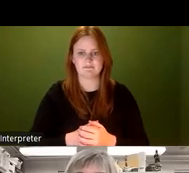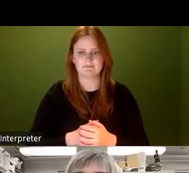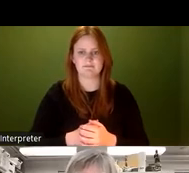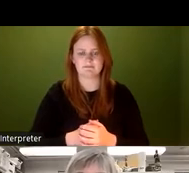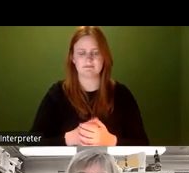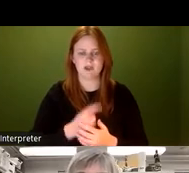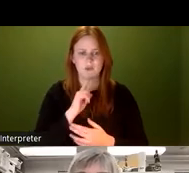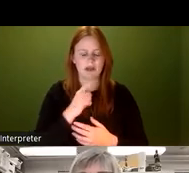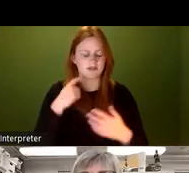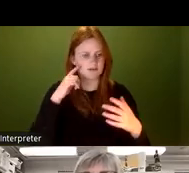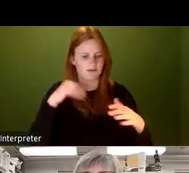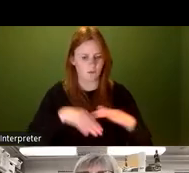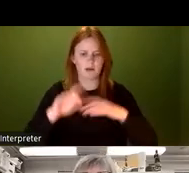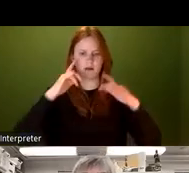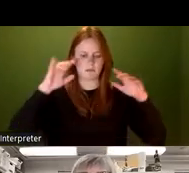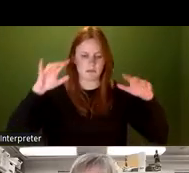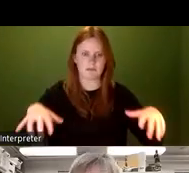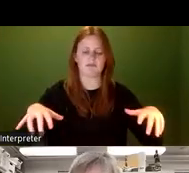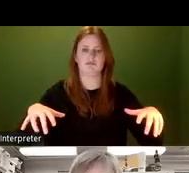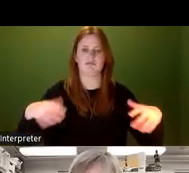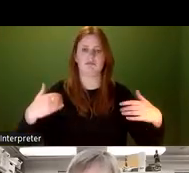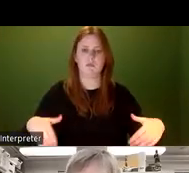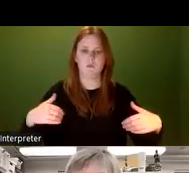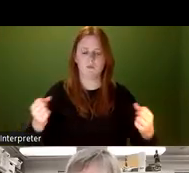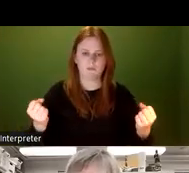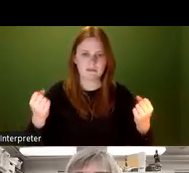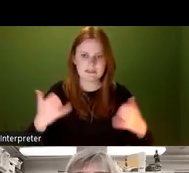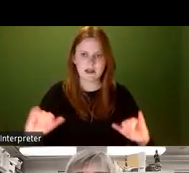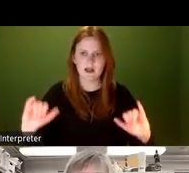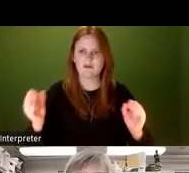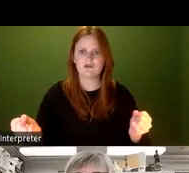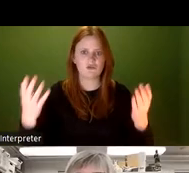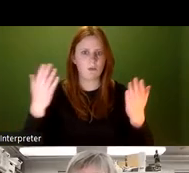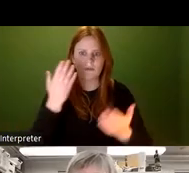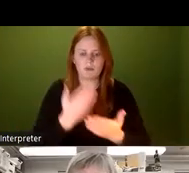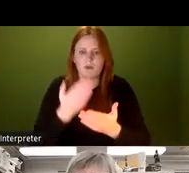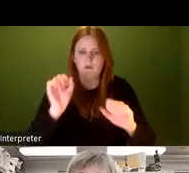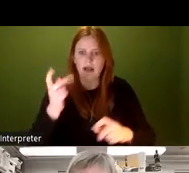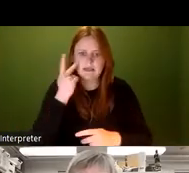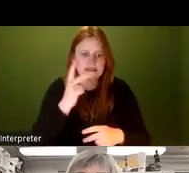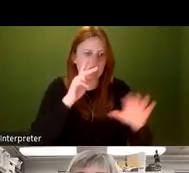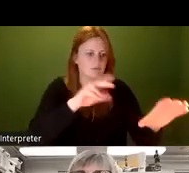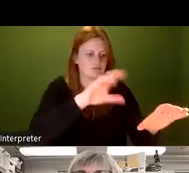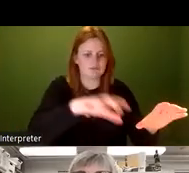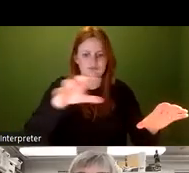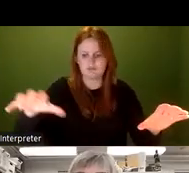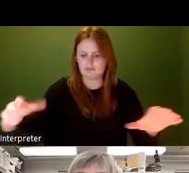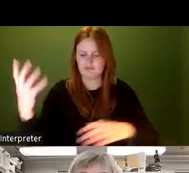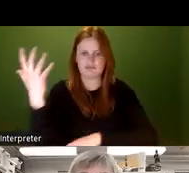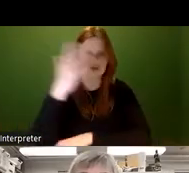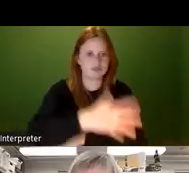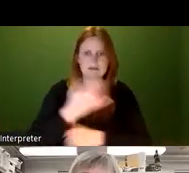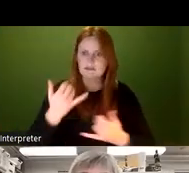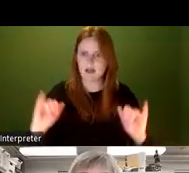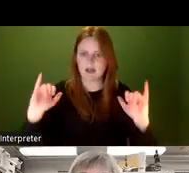quite shocking to see how much evidence there still was of all the destruction. So I